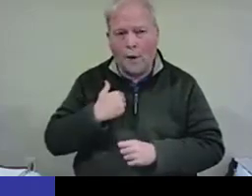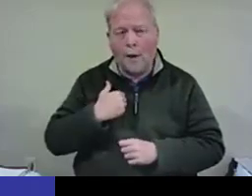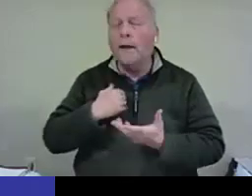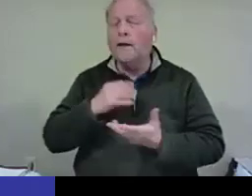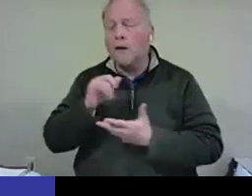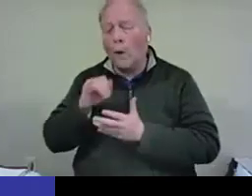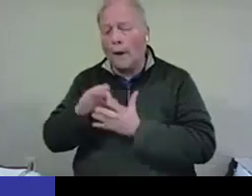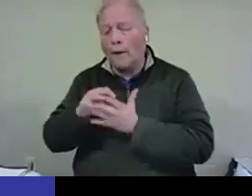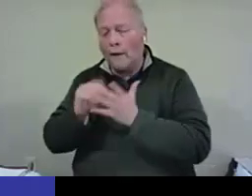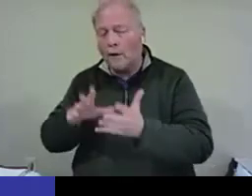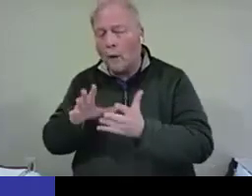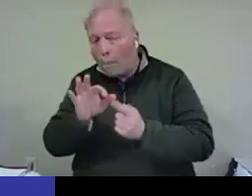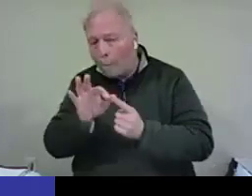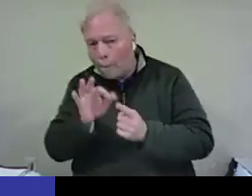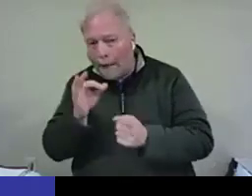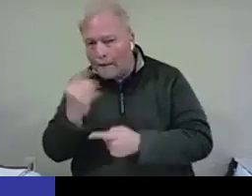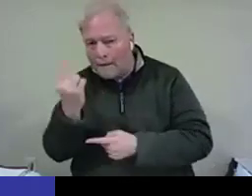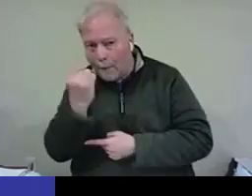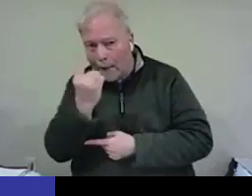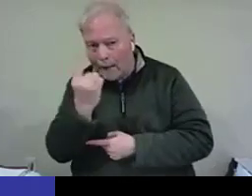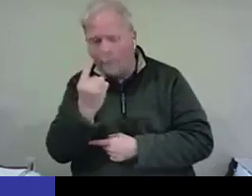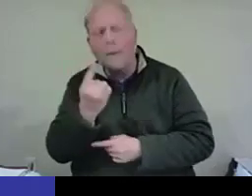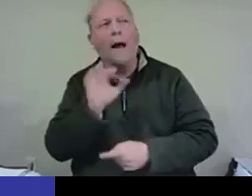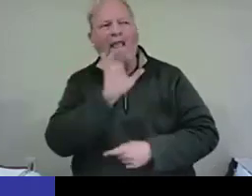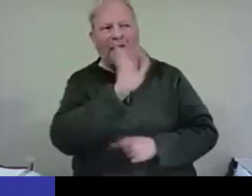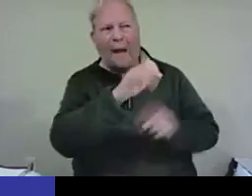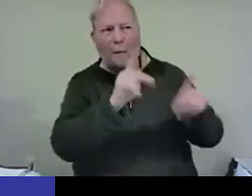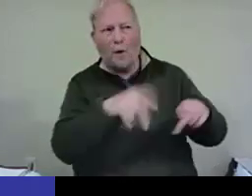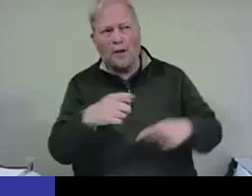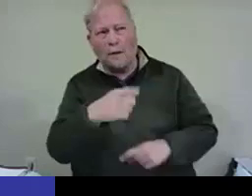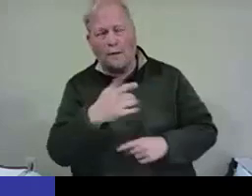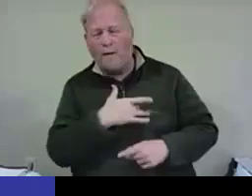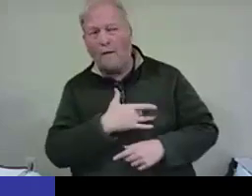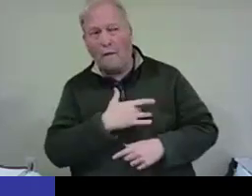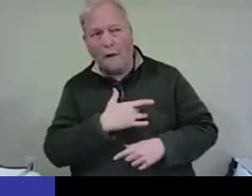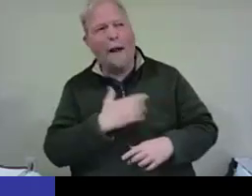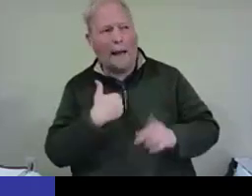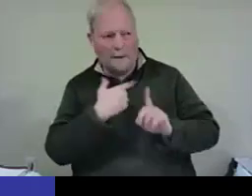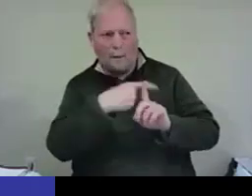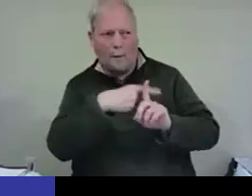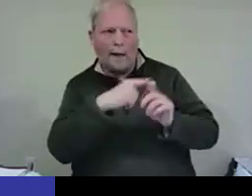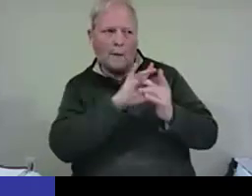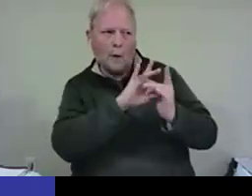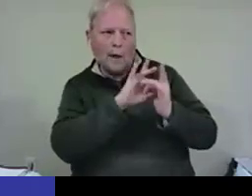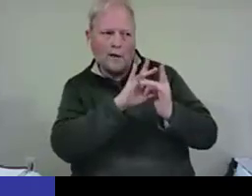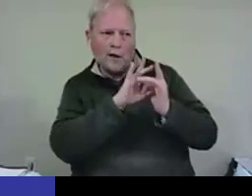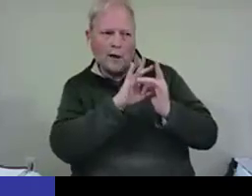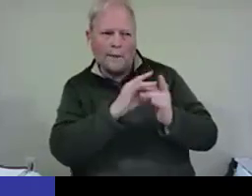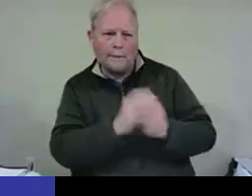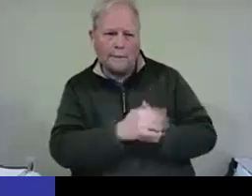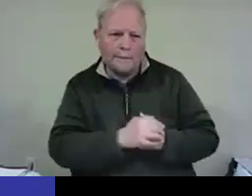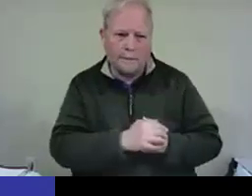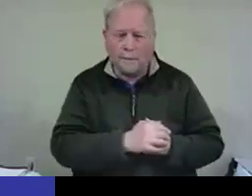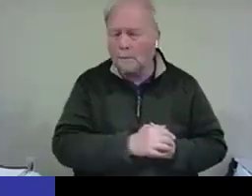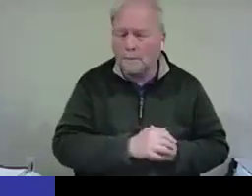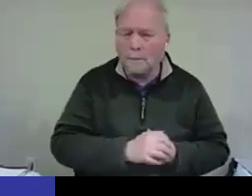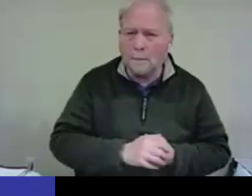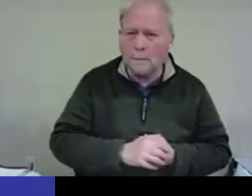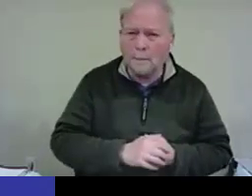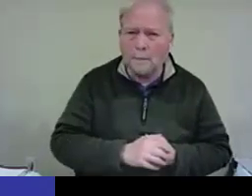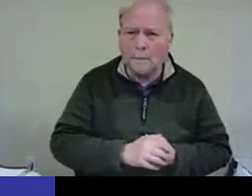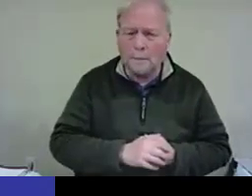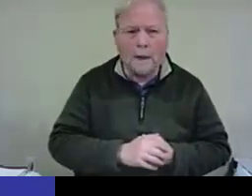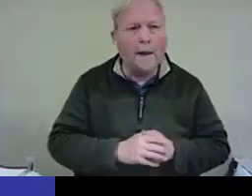as having a positive or the most positive relationship with the student. So here's a question